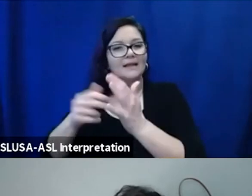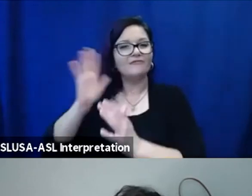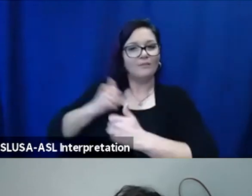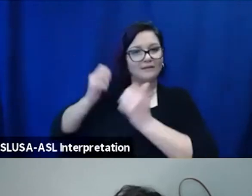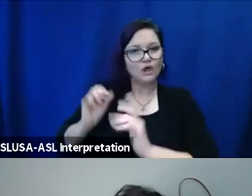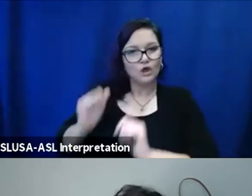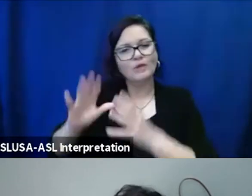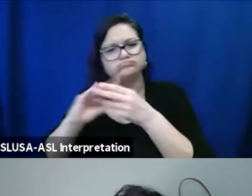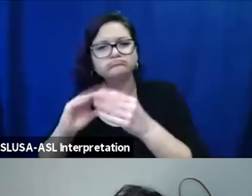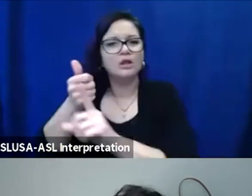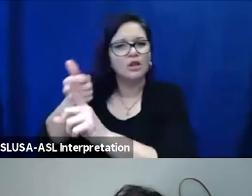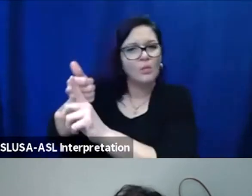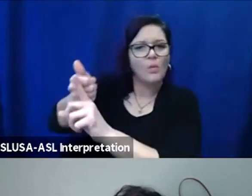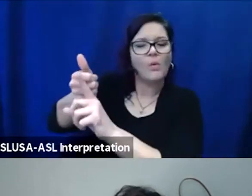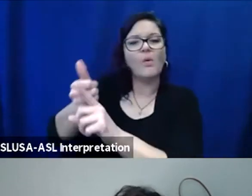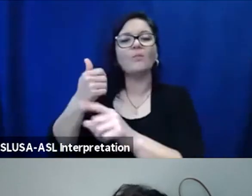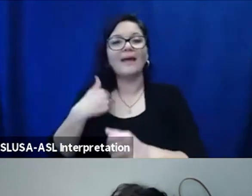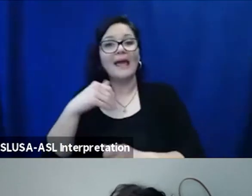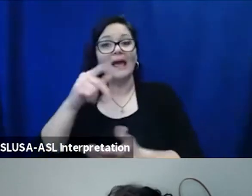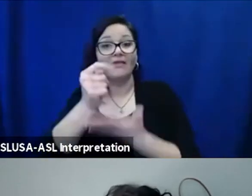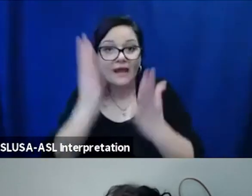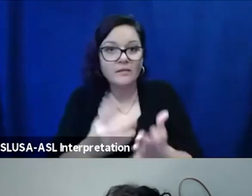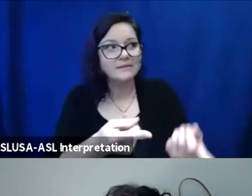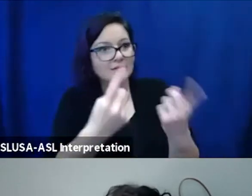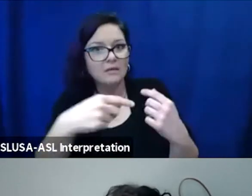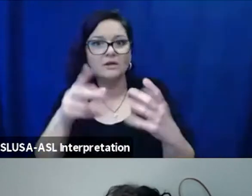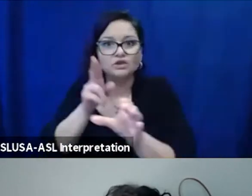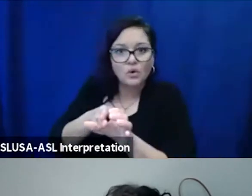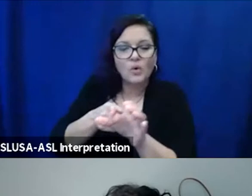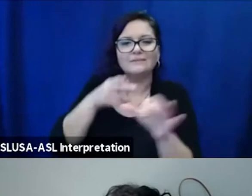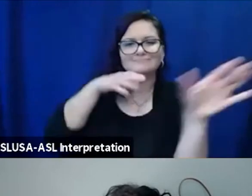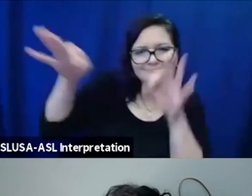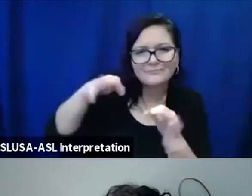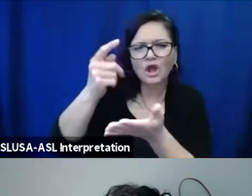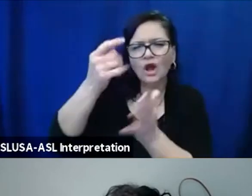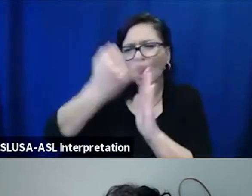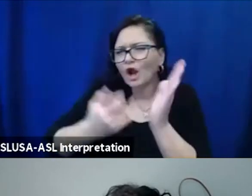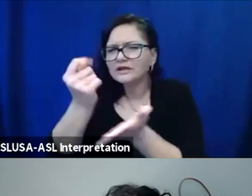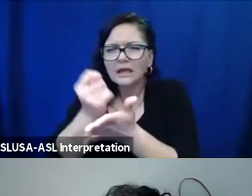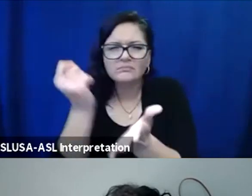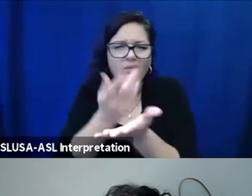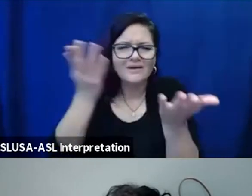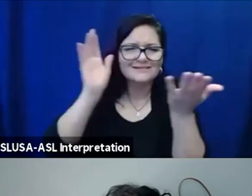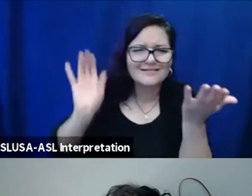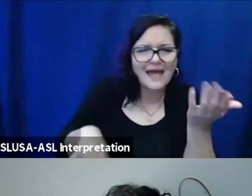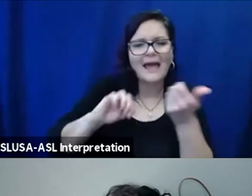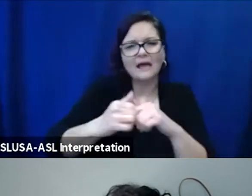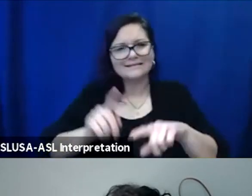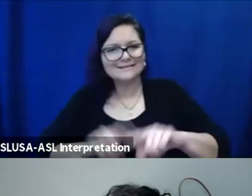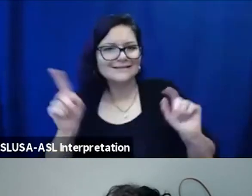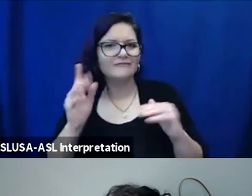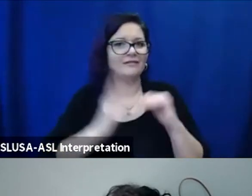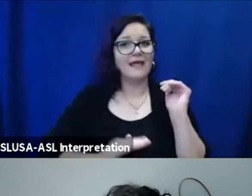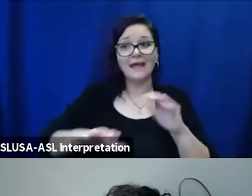with therapists so that they could explain, what is art therapy? What does that mean? How's that different than taking an